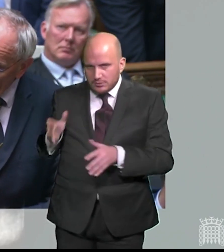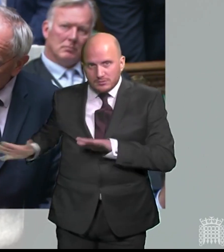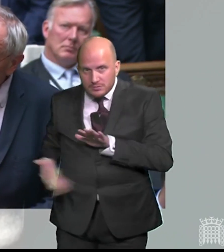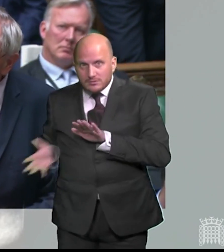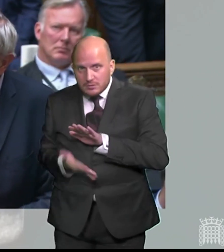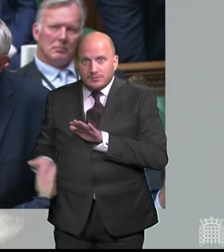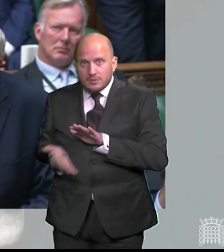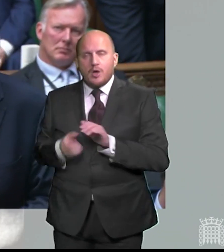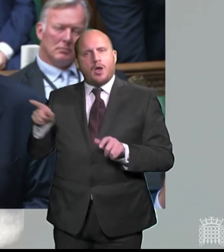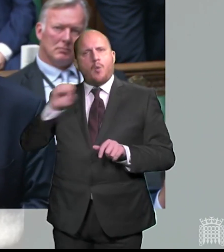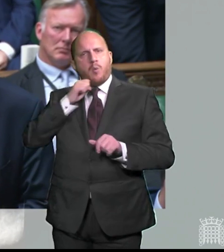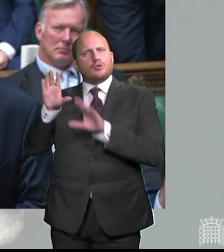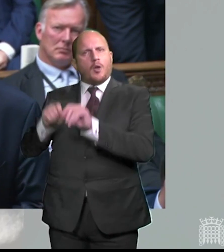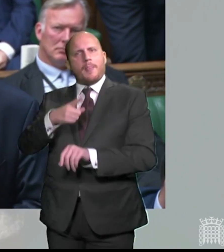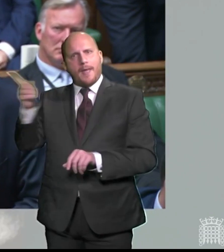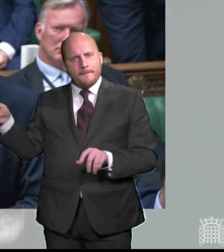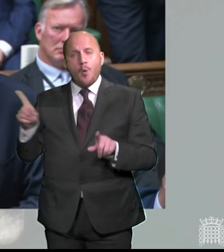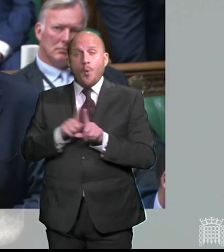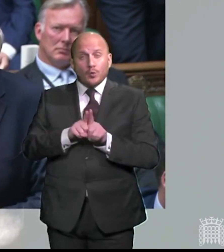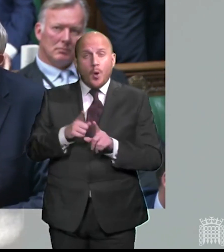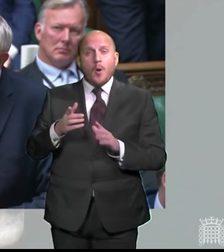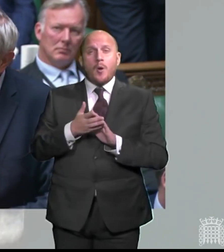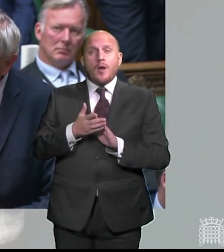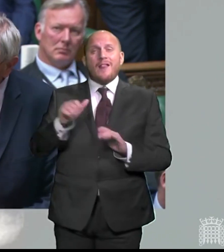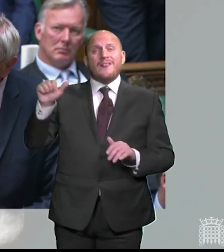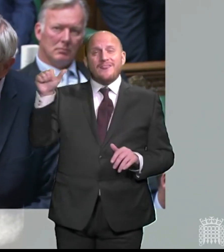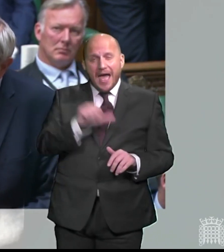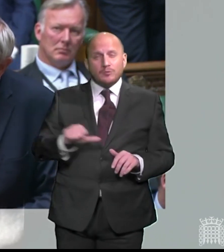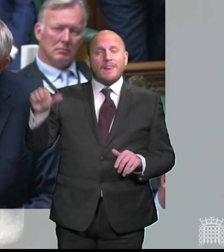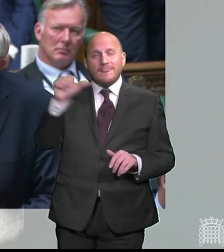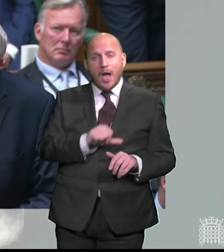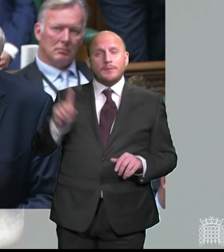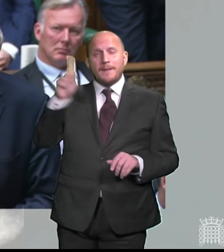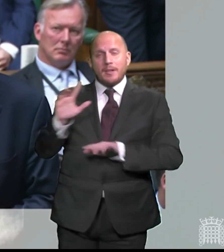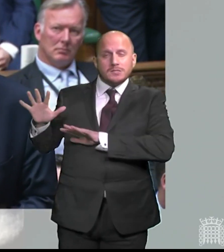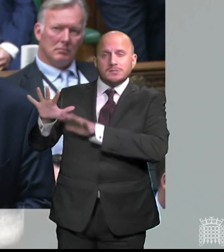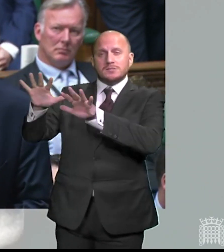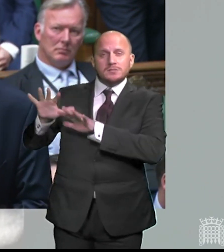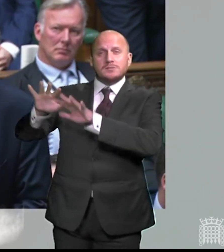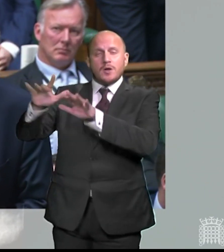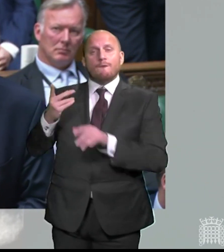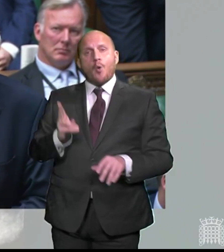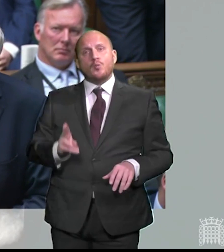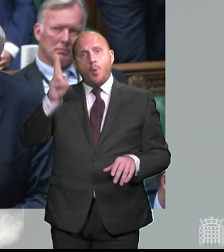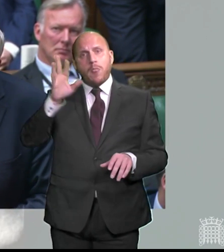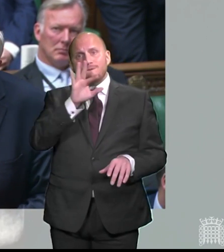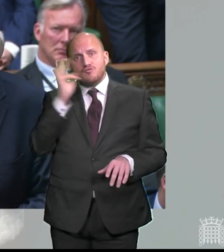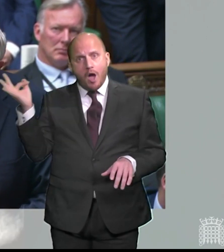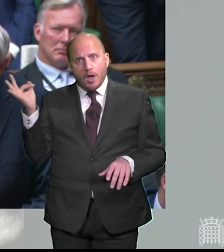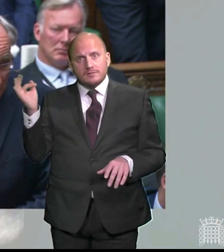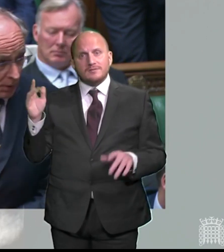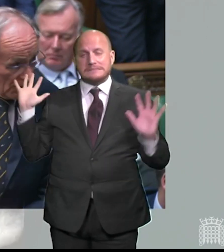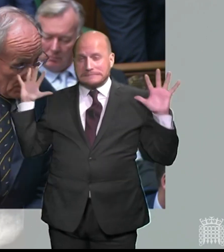they do. I've been working very closely with Shooting Star Child Hospices, which is a similar organisation in my constituency. If